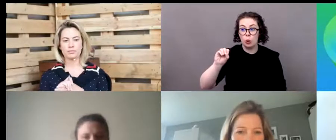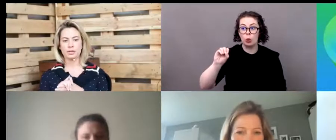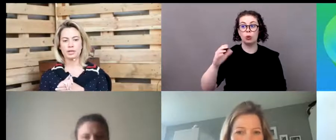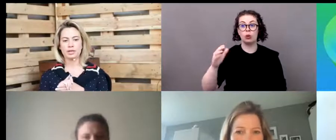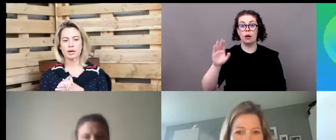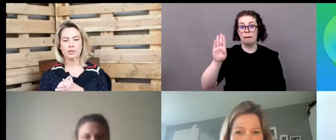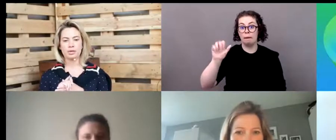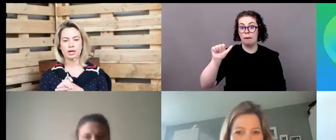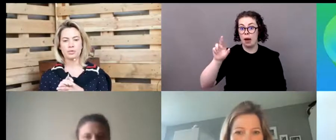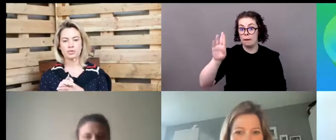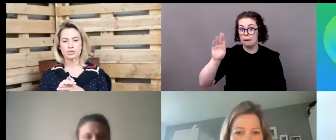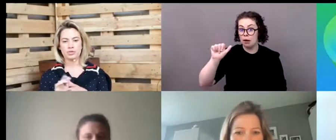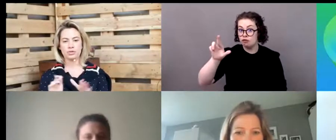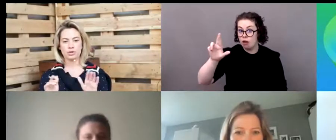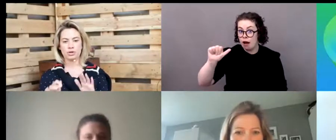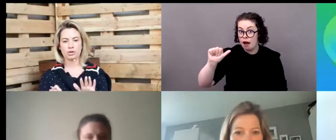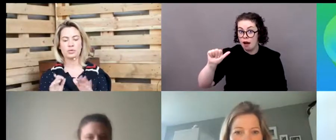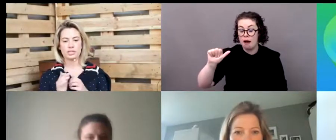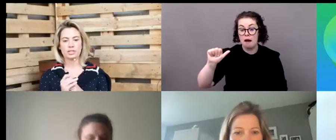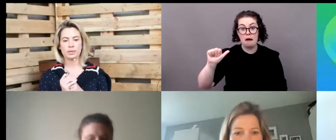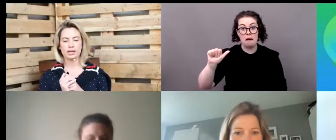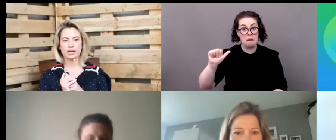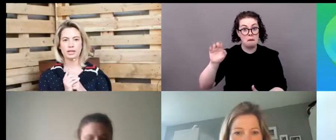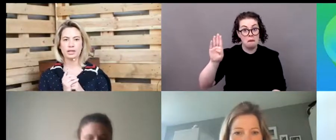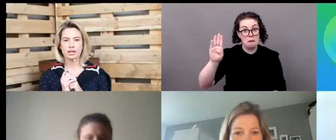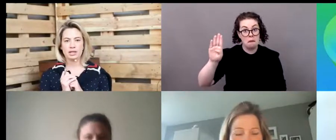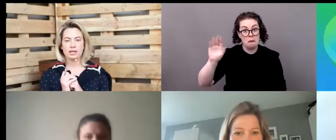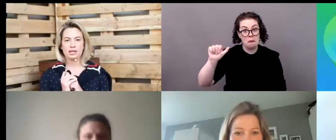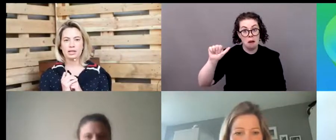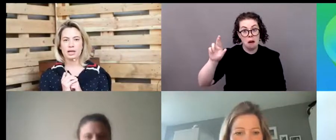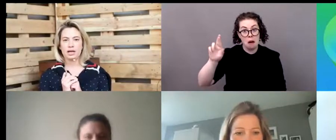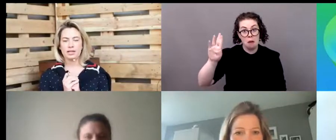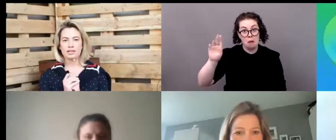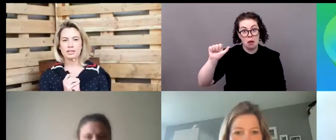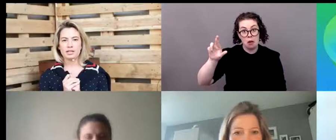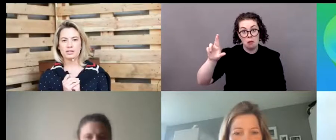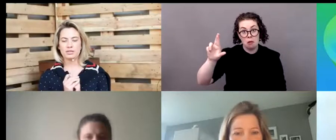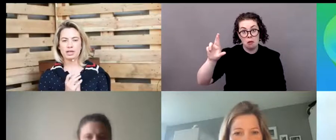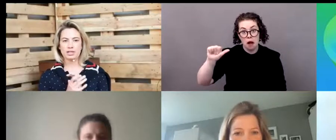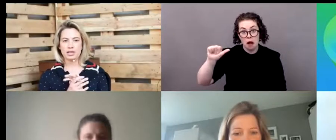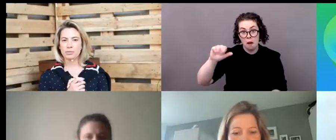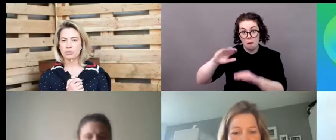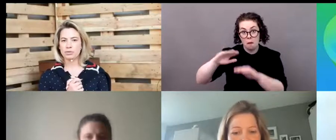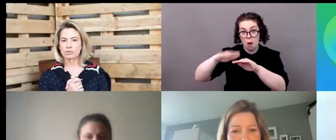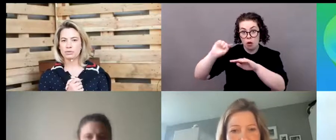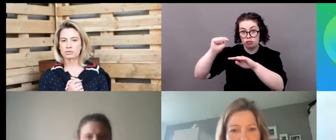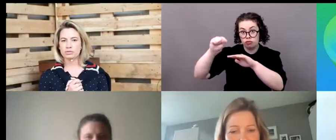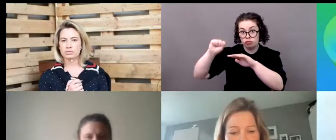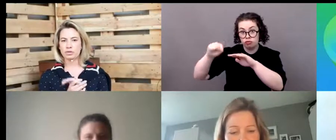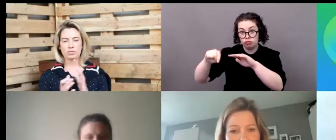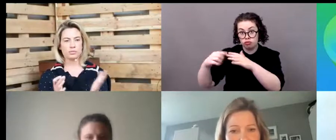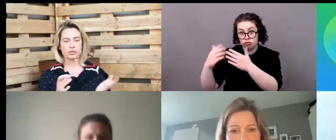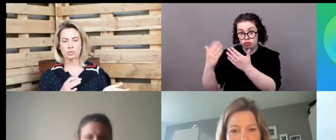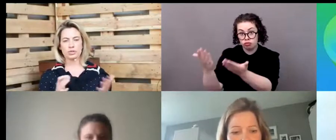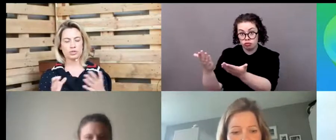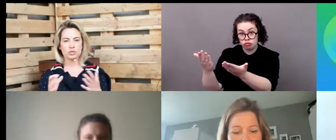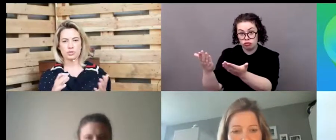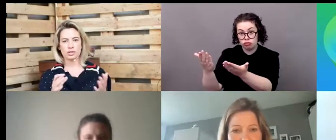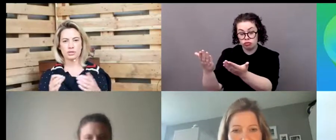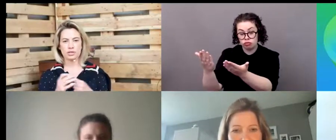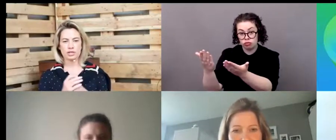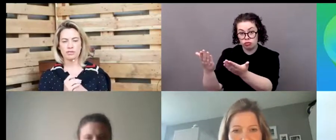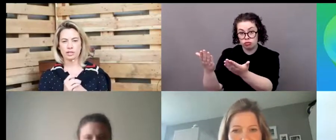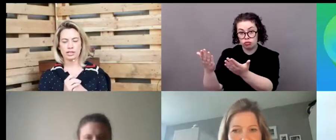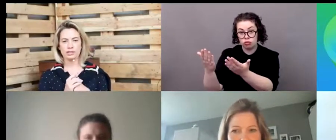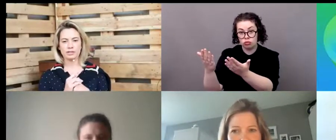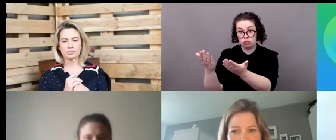if maybe Barbara wants to go deeply into the example, or do you want to do